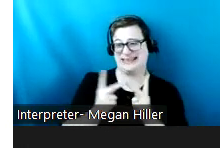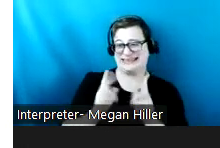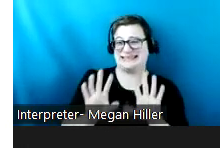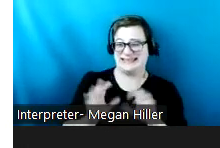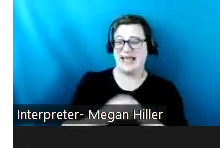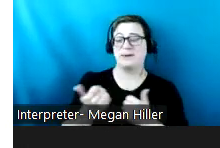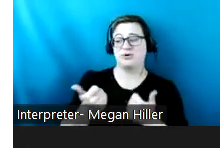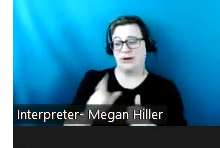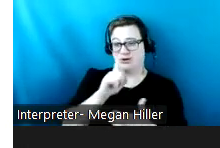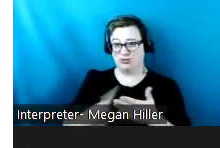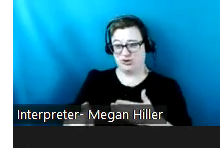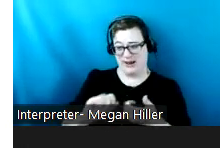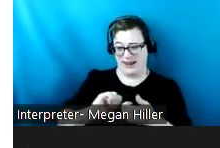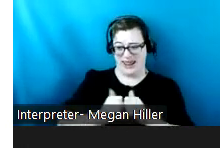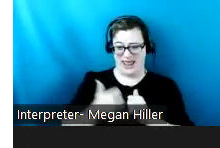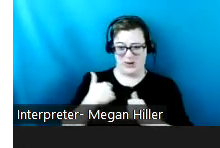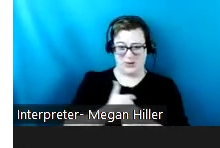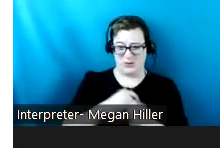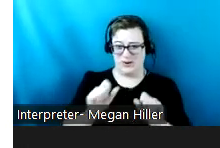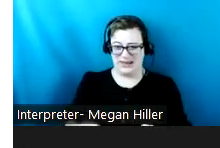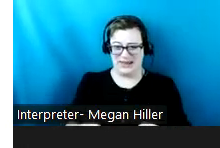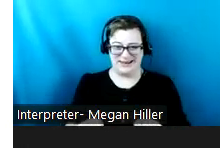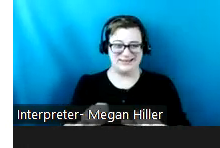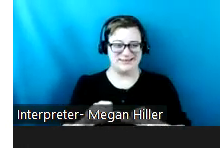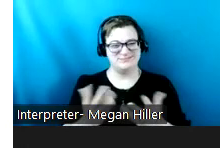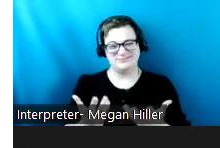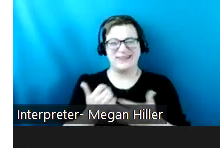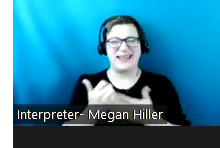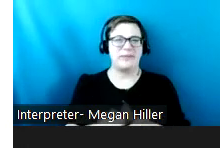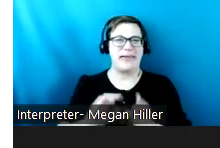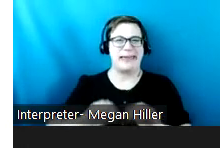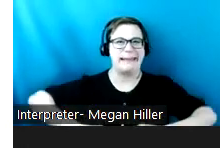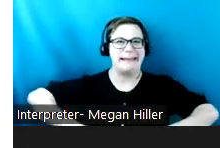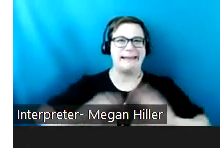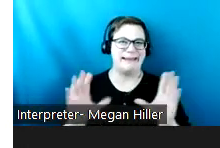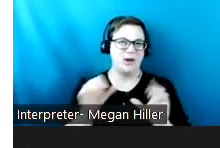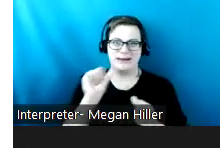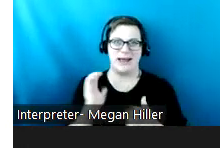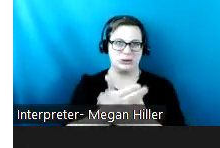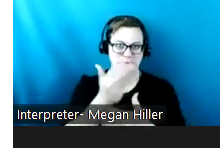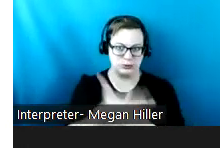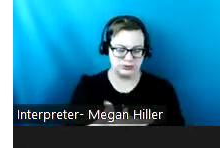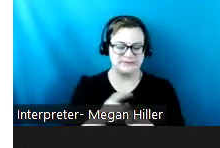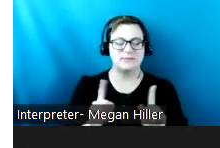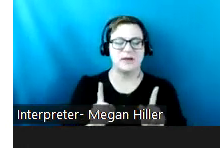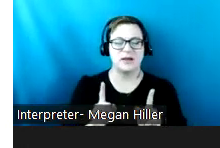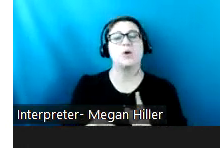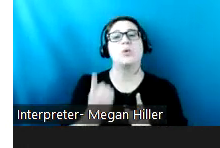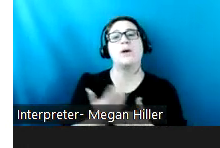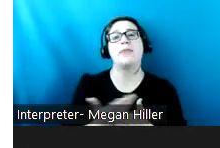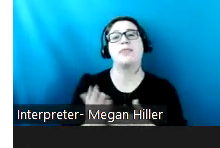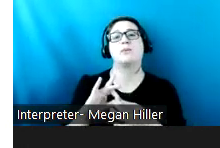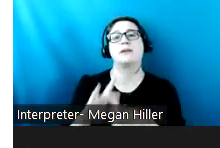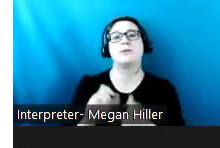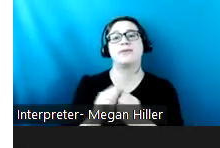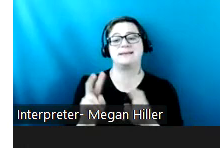look in and see how we can make that as clear as possible and less intrusive. And then one of the things with the assessment is